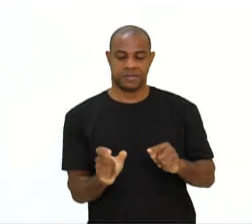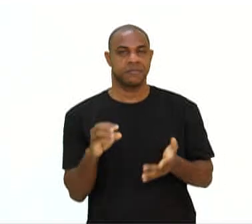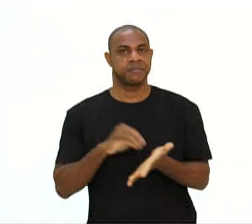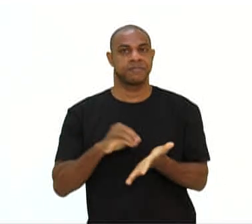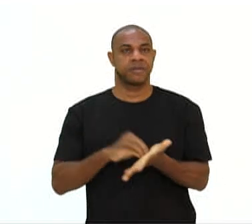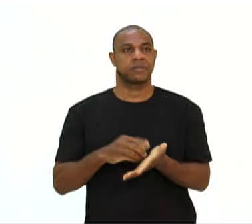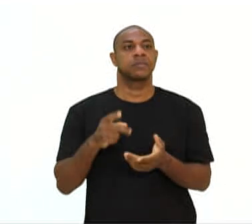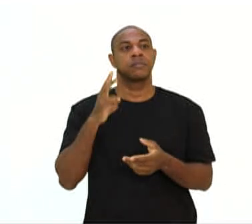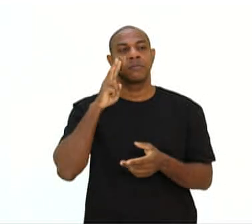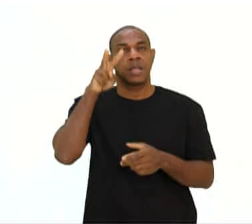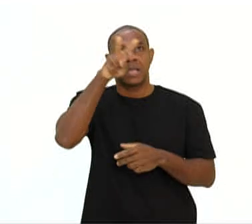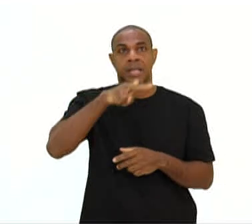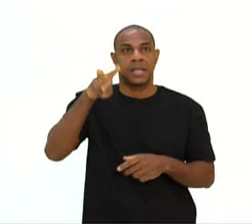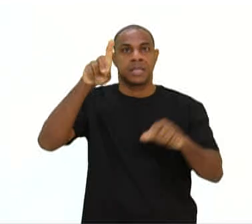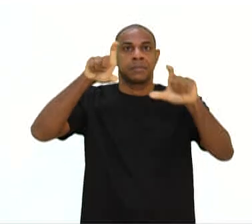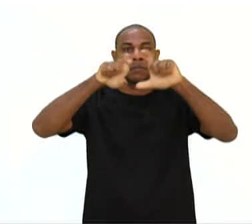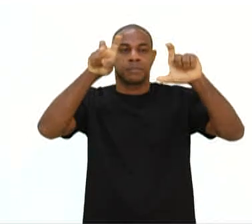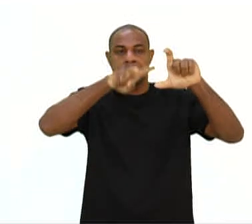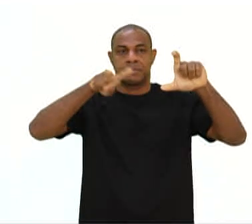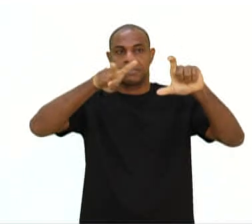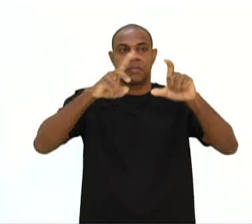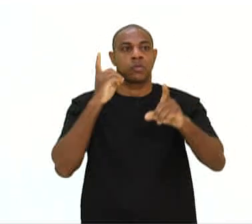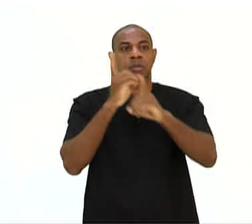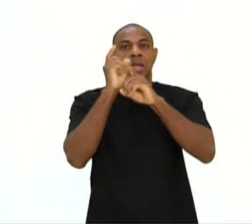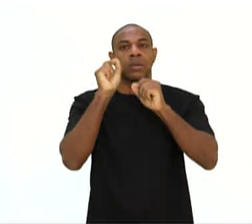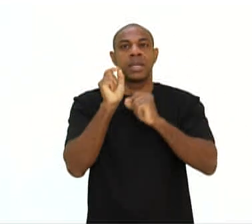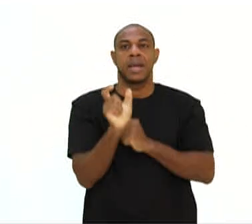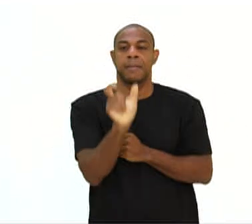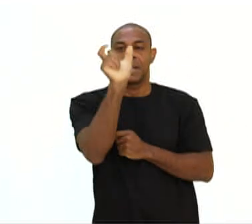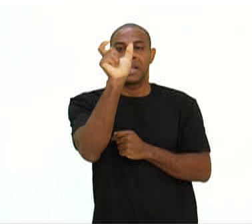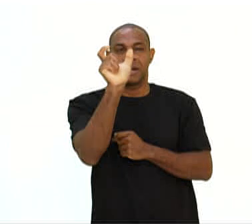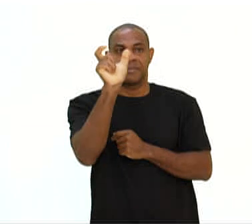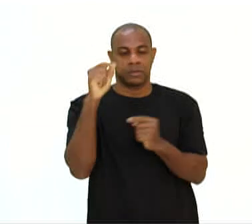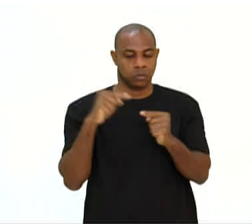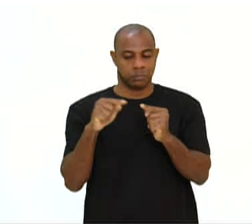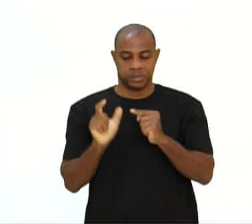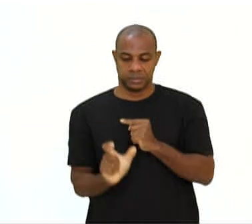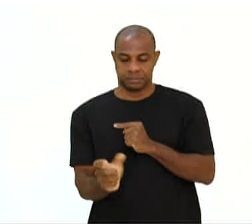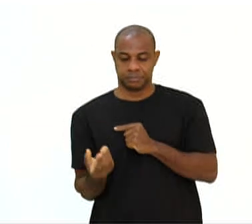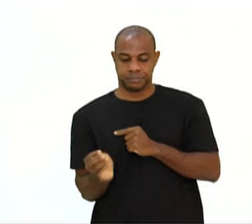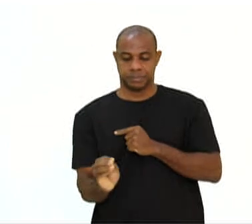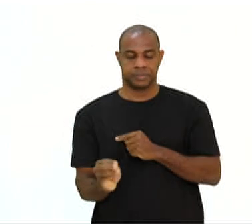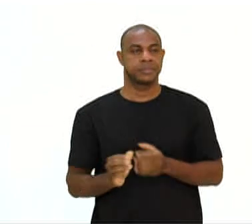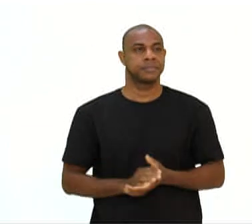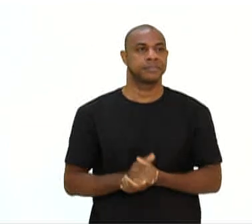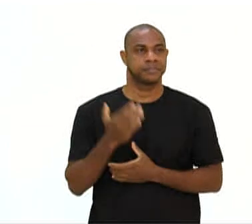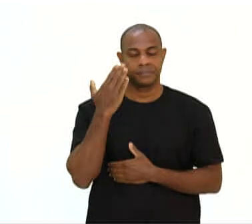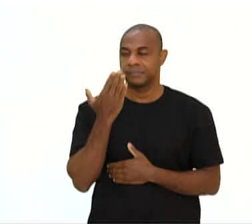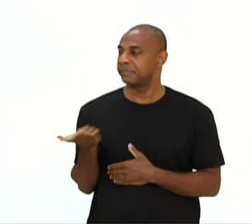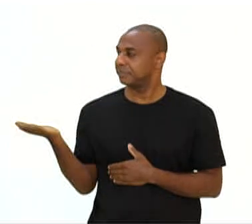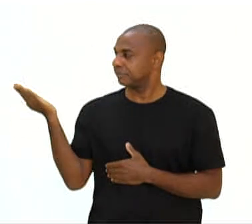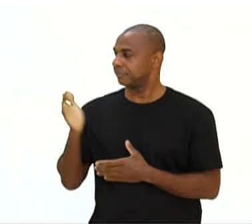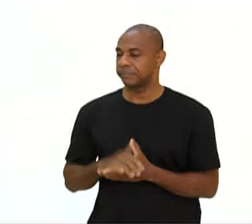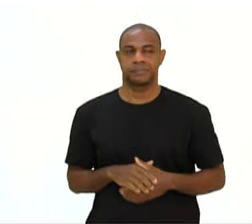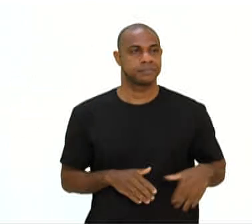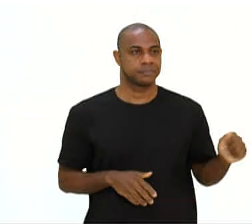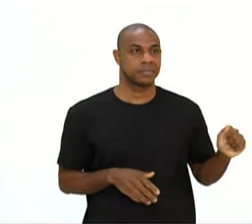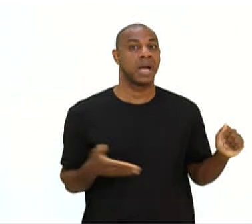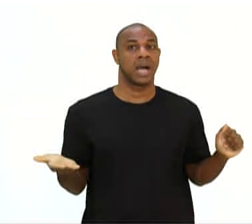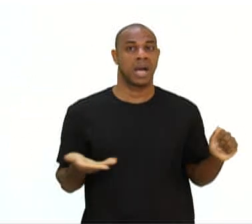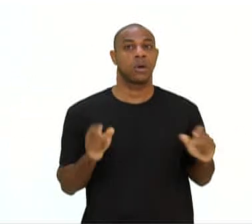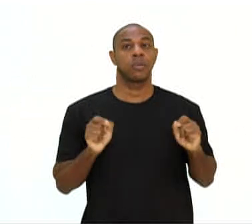fragmento. It's originated as a harvest festival, and to this day, the centerpiece of Thanksgiving celebration